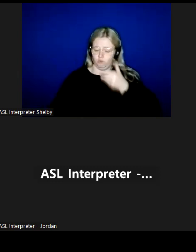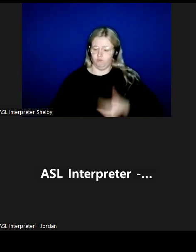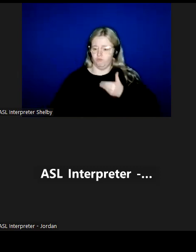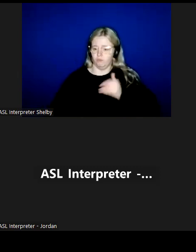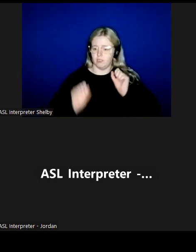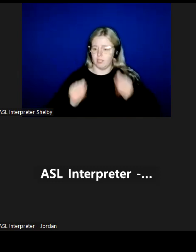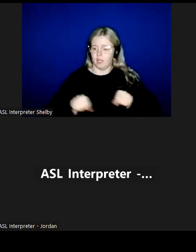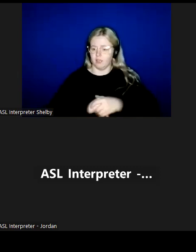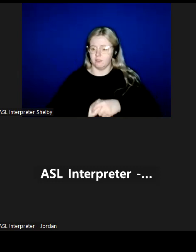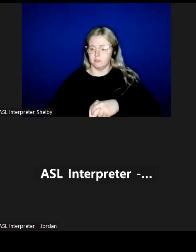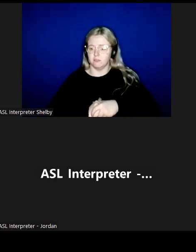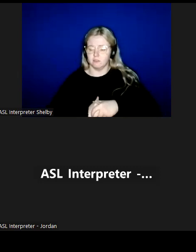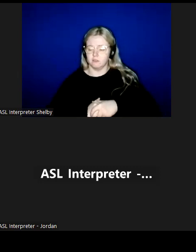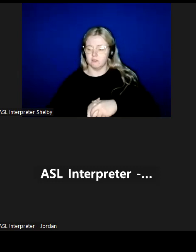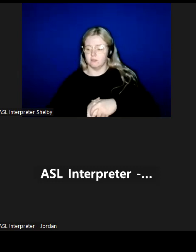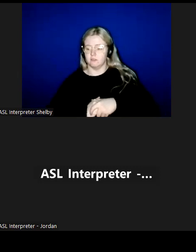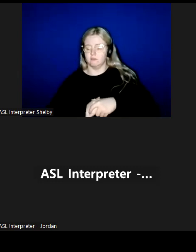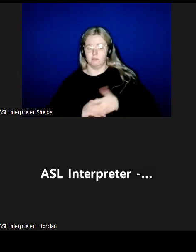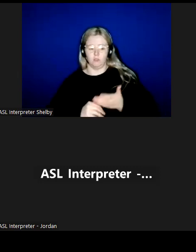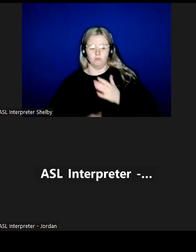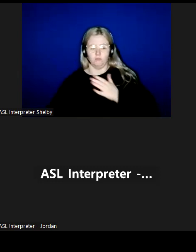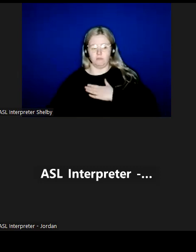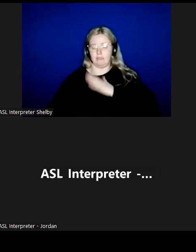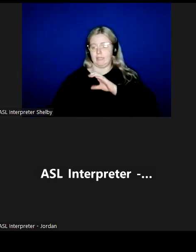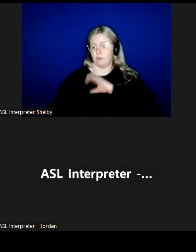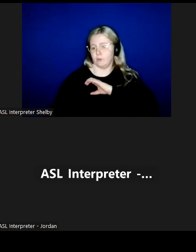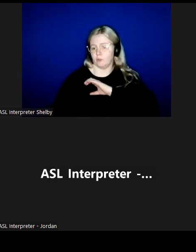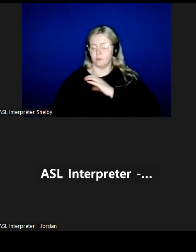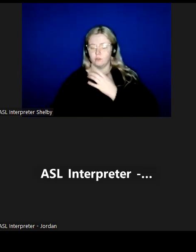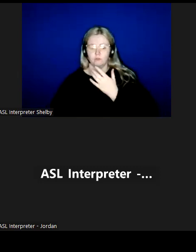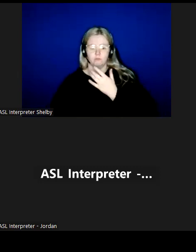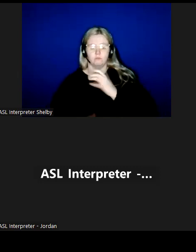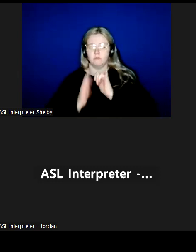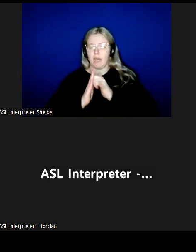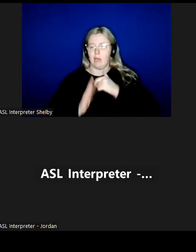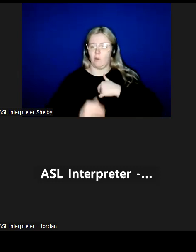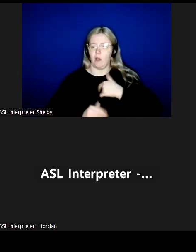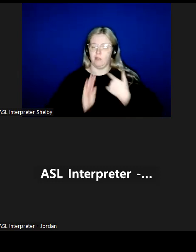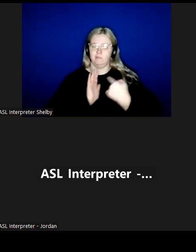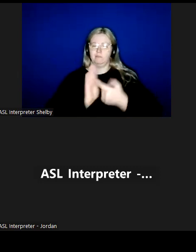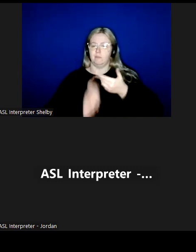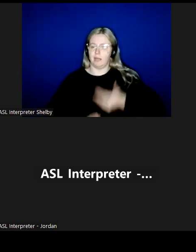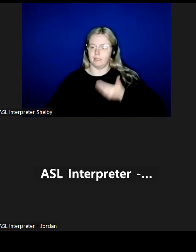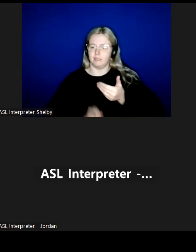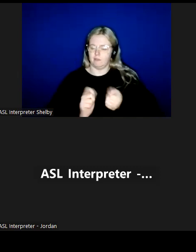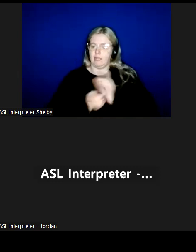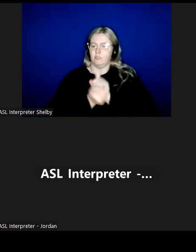show up, and what kind of characteristics we have when we put ourselves in different